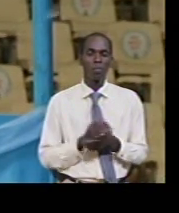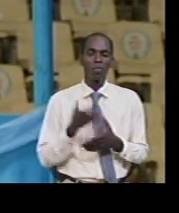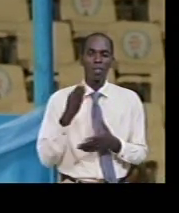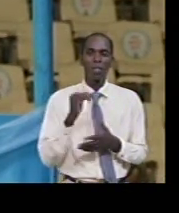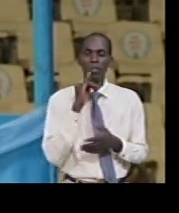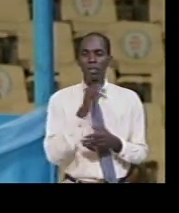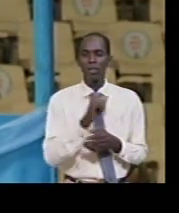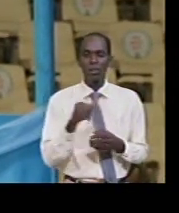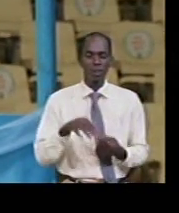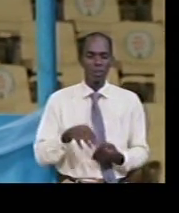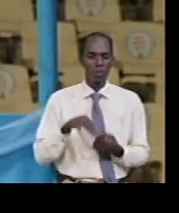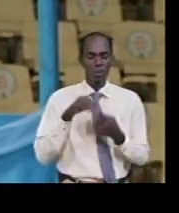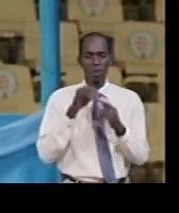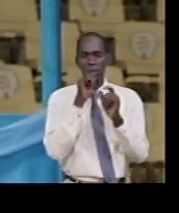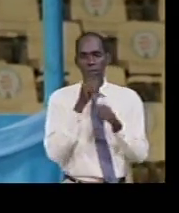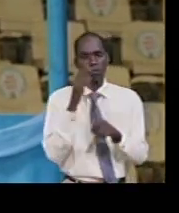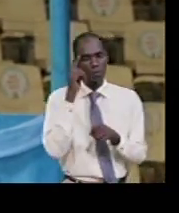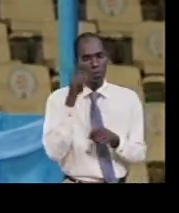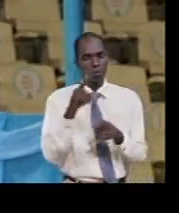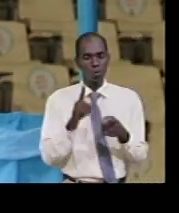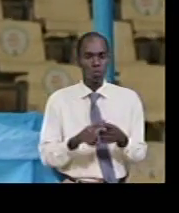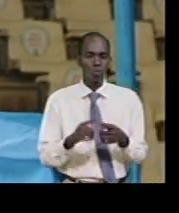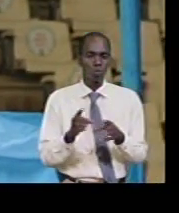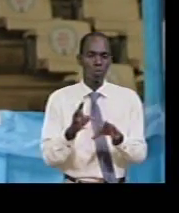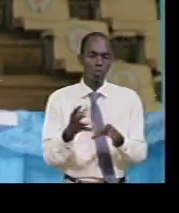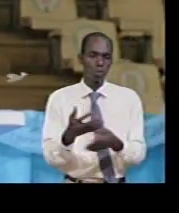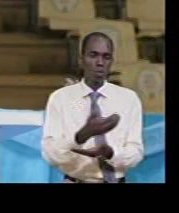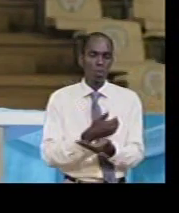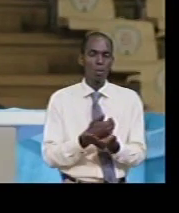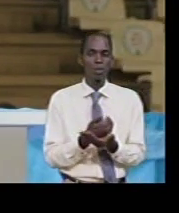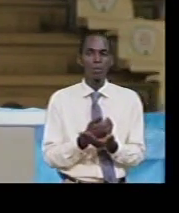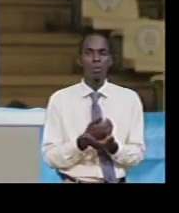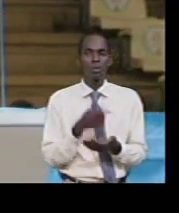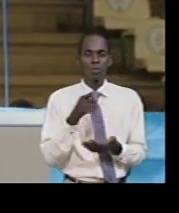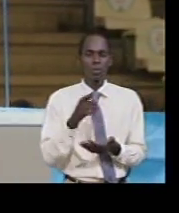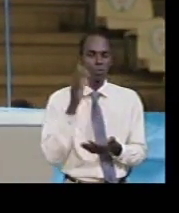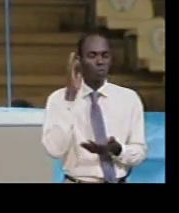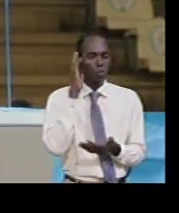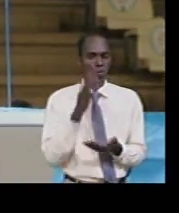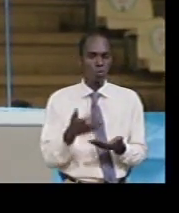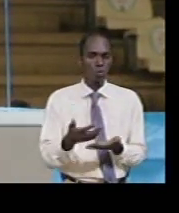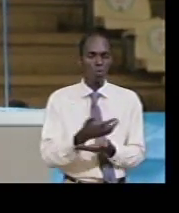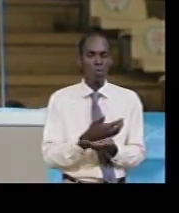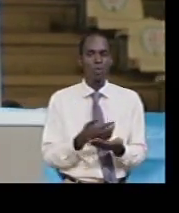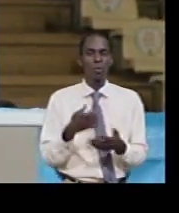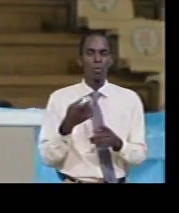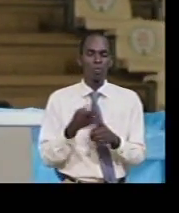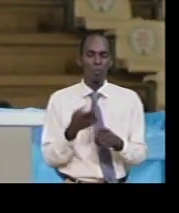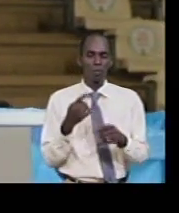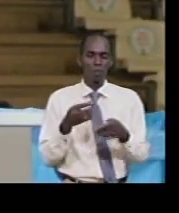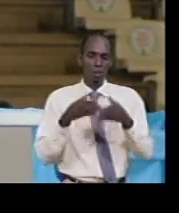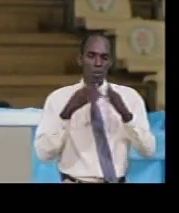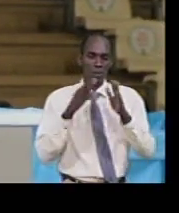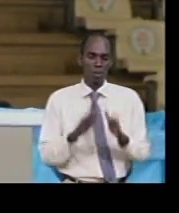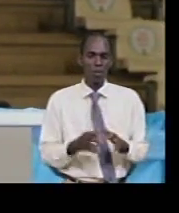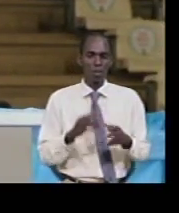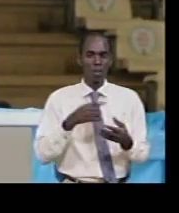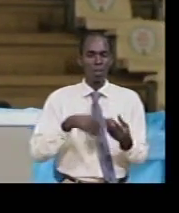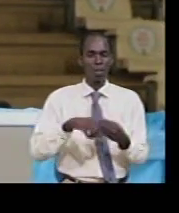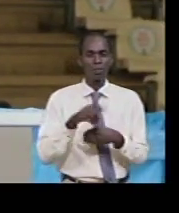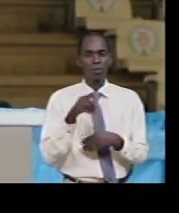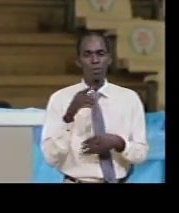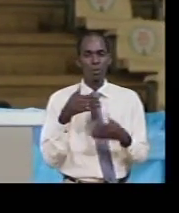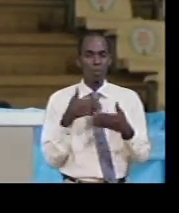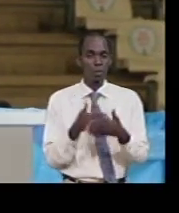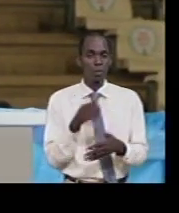the counselors. And for the lunch hour session tomorrow, we are going to be having lunch together with all the